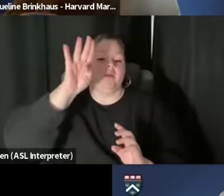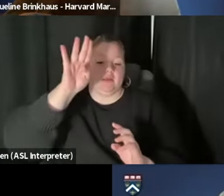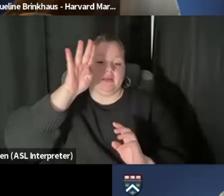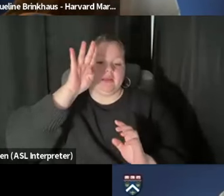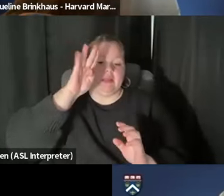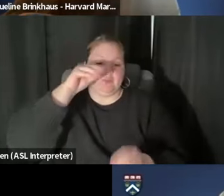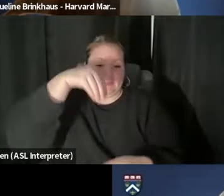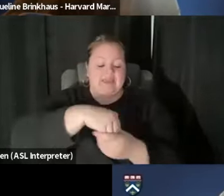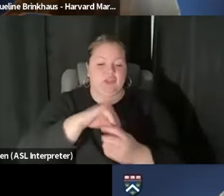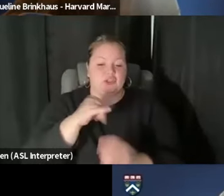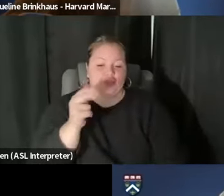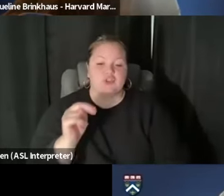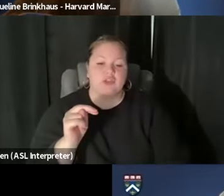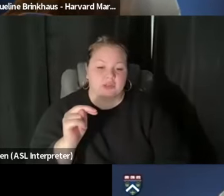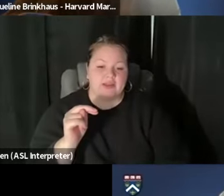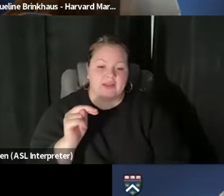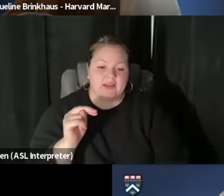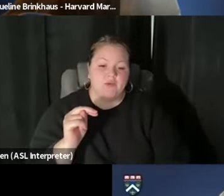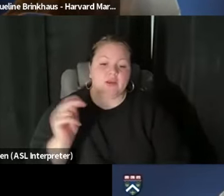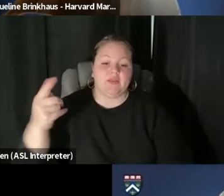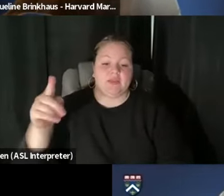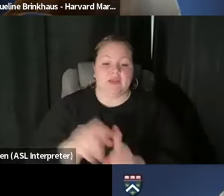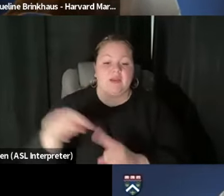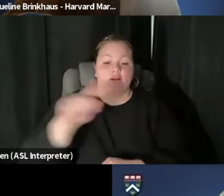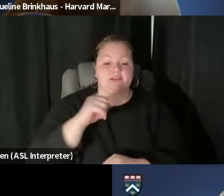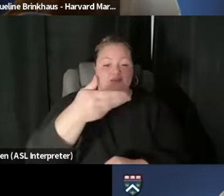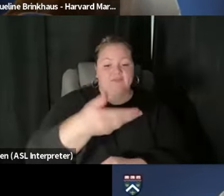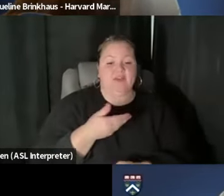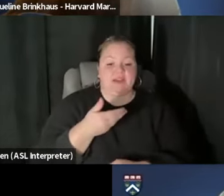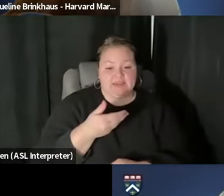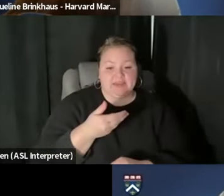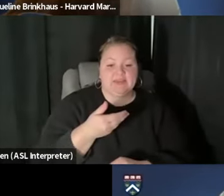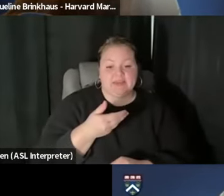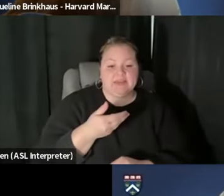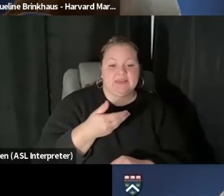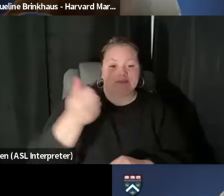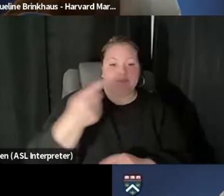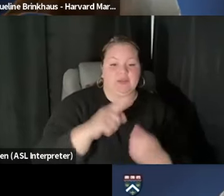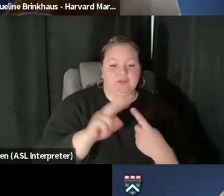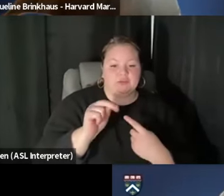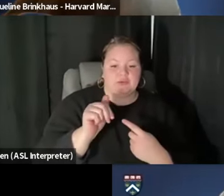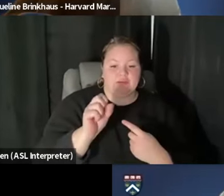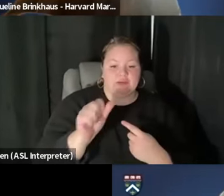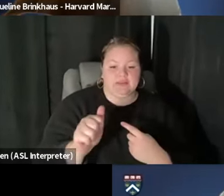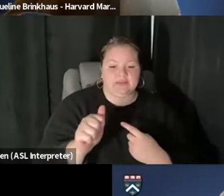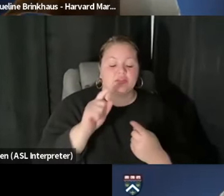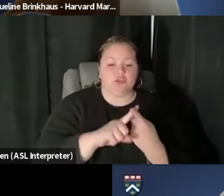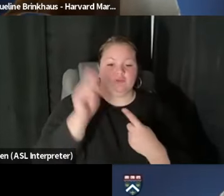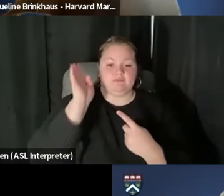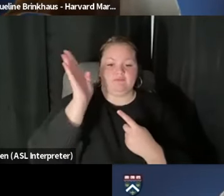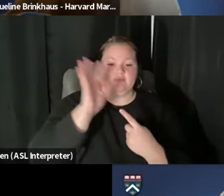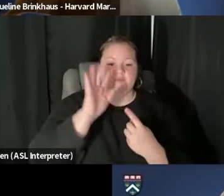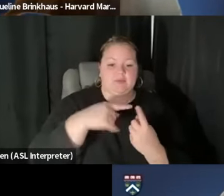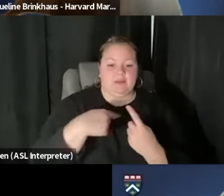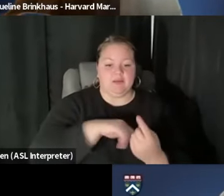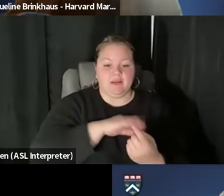are invited back to NASA to present the findings of our capstone. So it was mind-blowing for all of us. And I